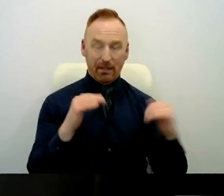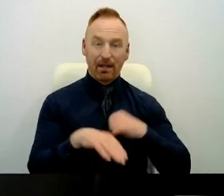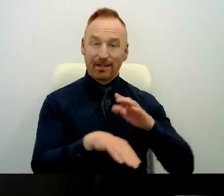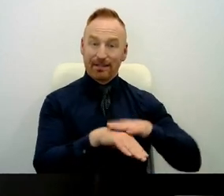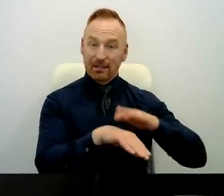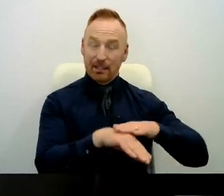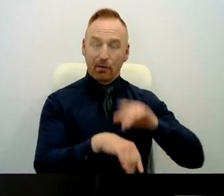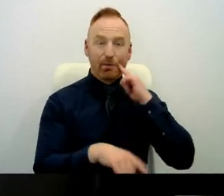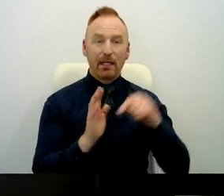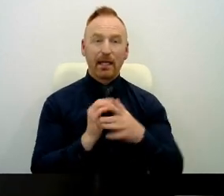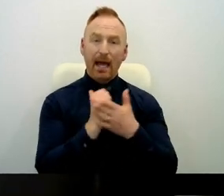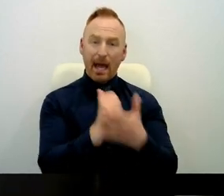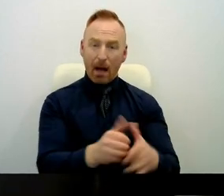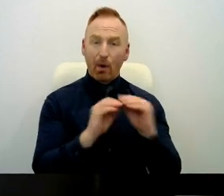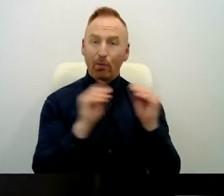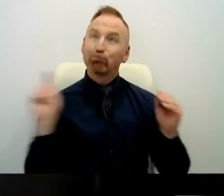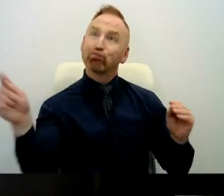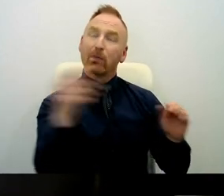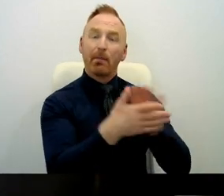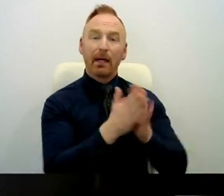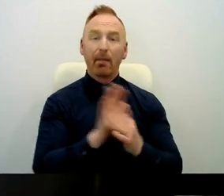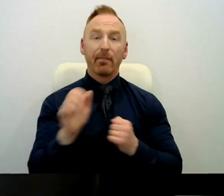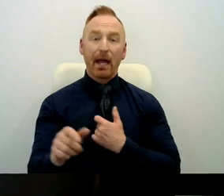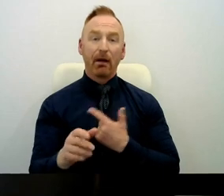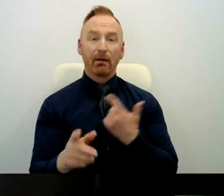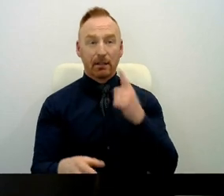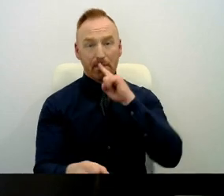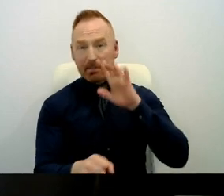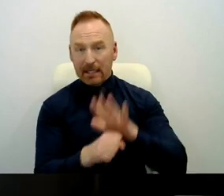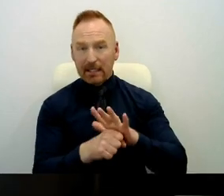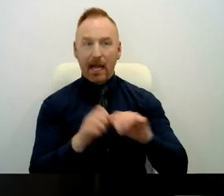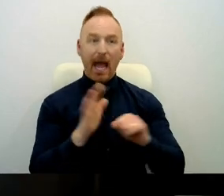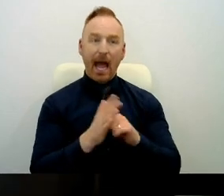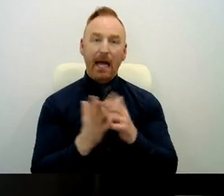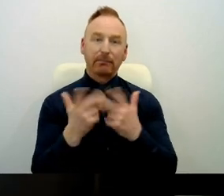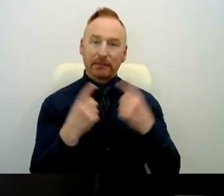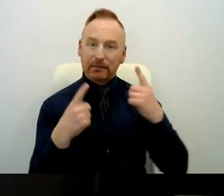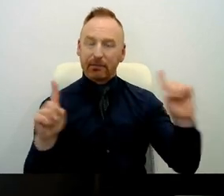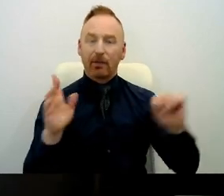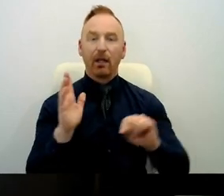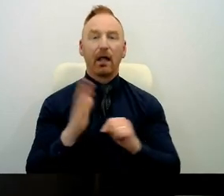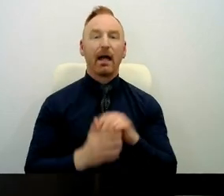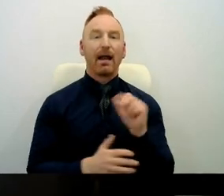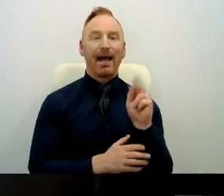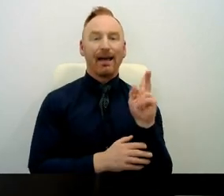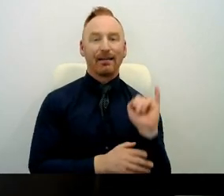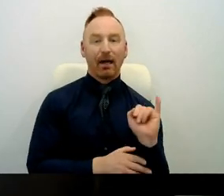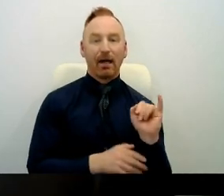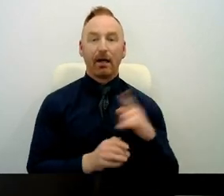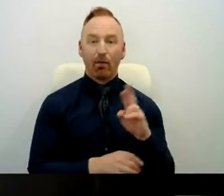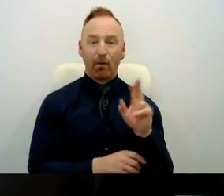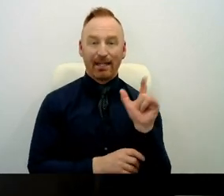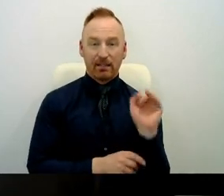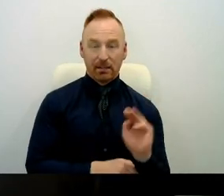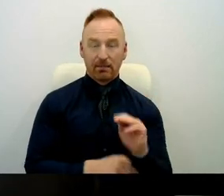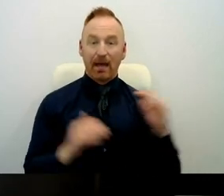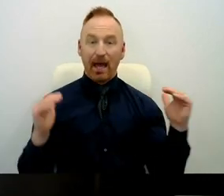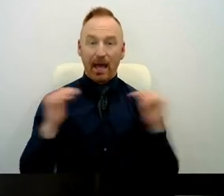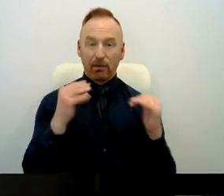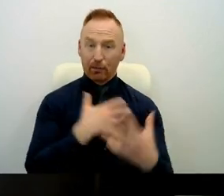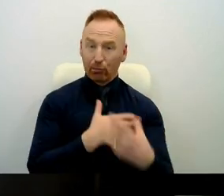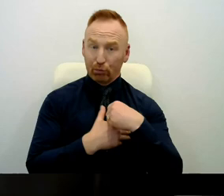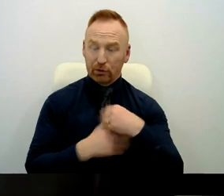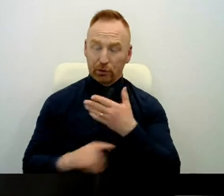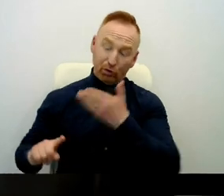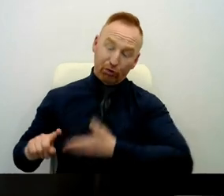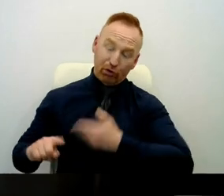where she helps organizations strengthen their commitment and effectiveness in implementing anti-racism, equity, and inclusion.